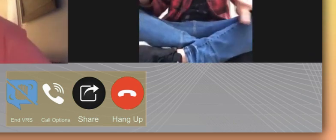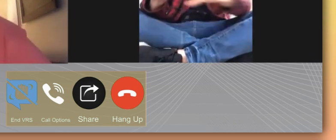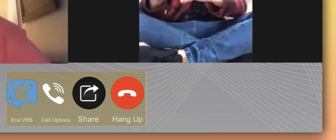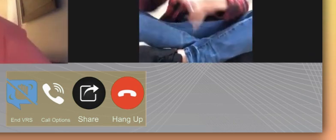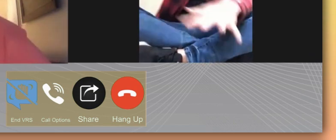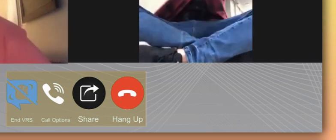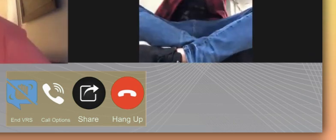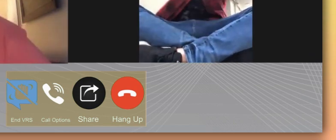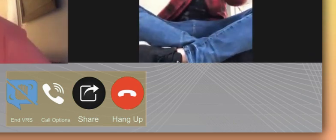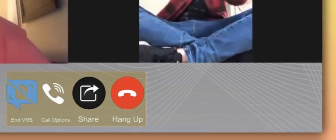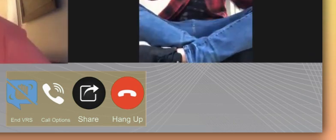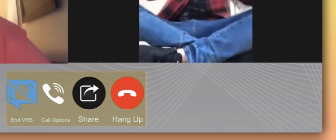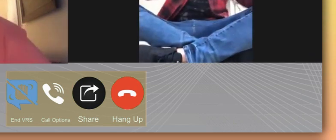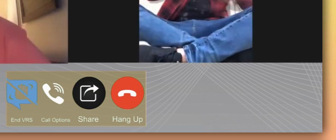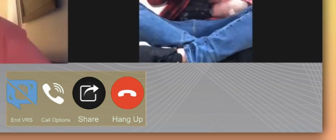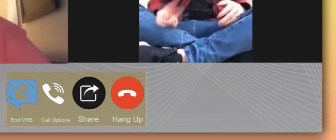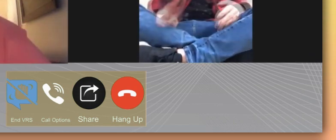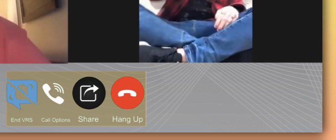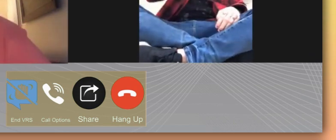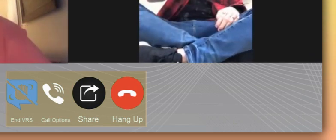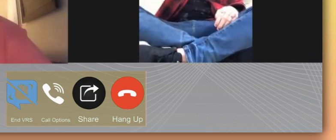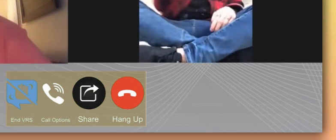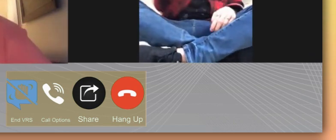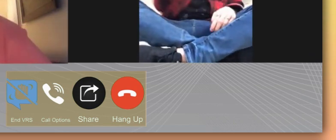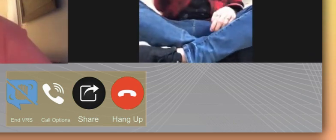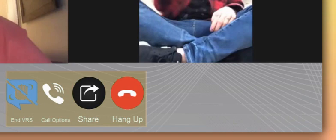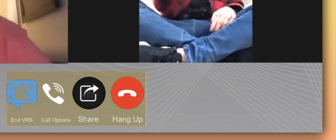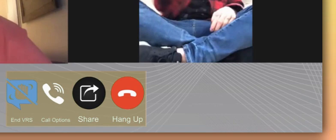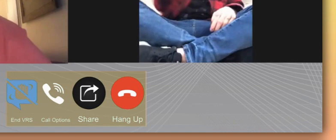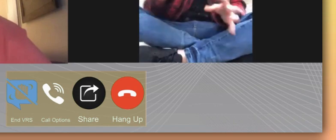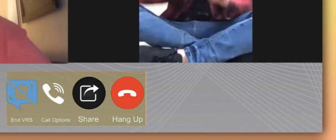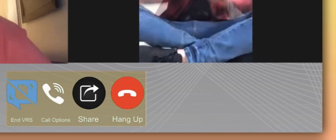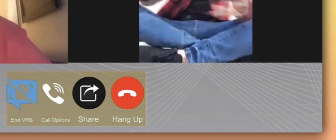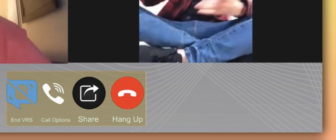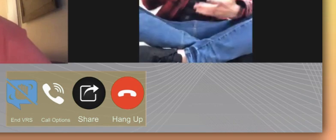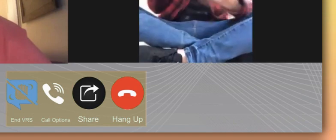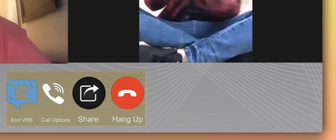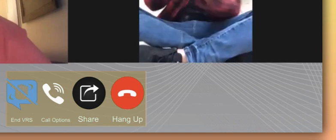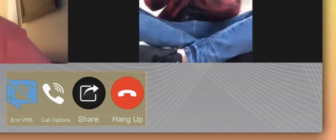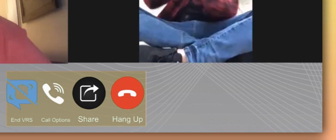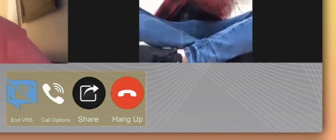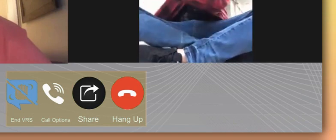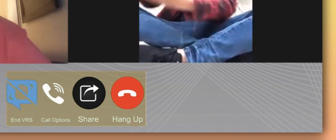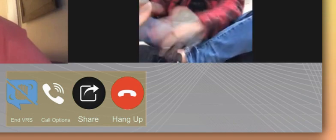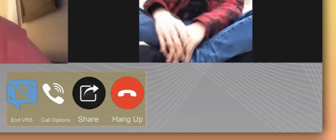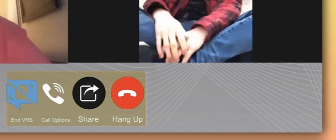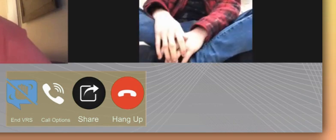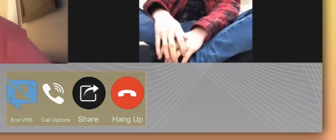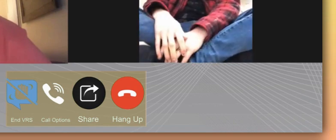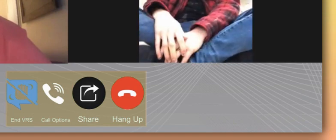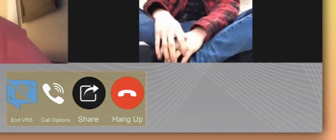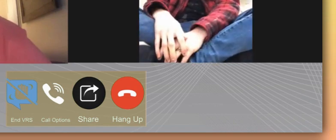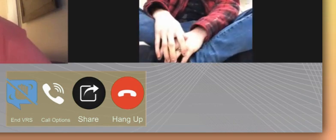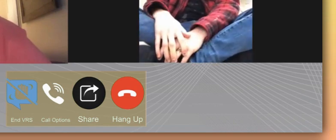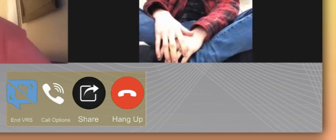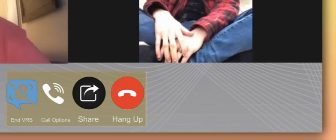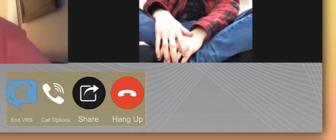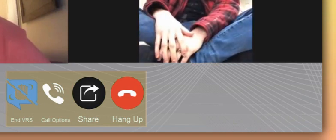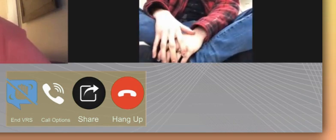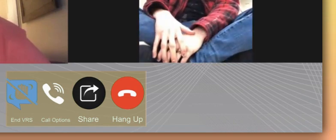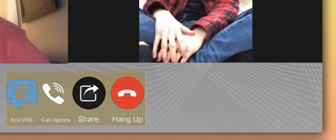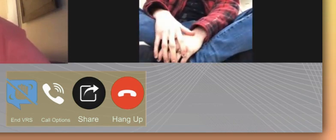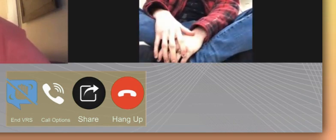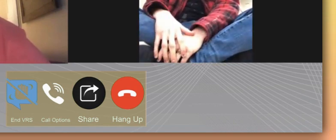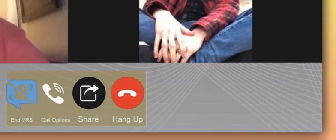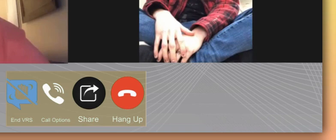ago. What I'm asking for is simple, effortless human connection, communication, the one thing that every other patient